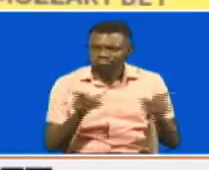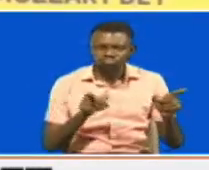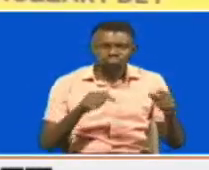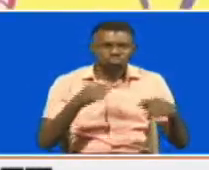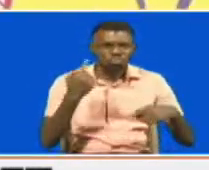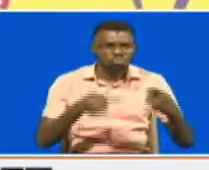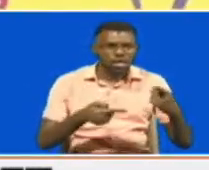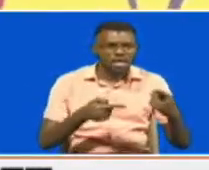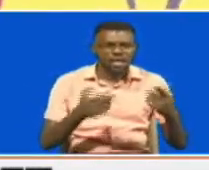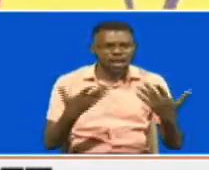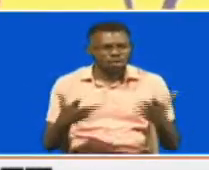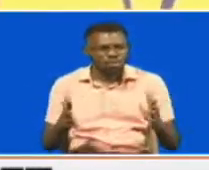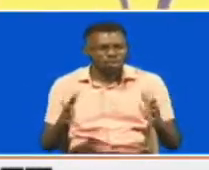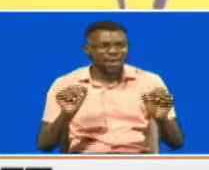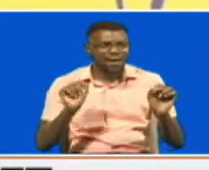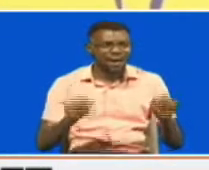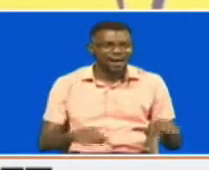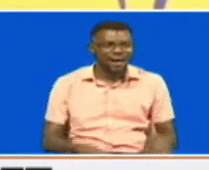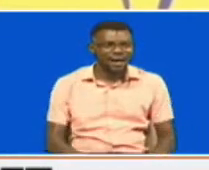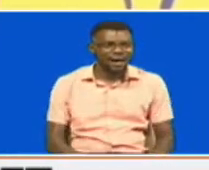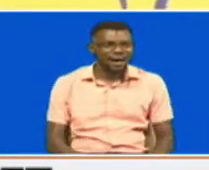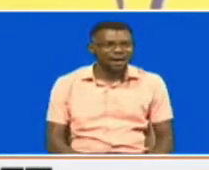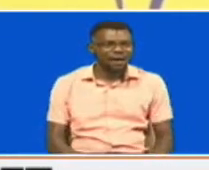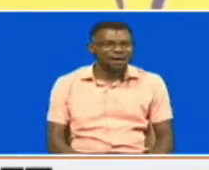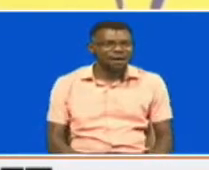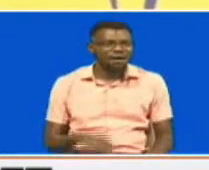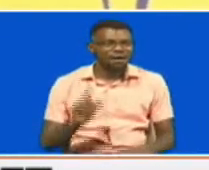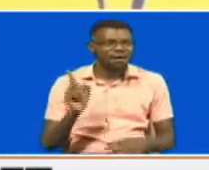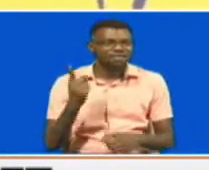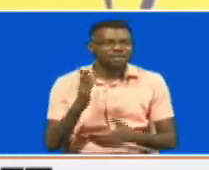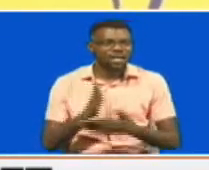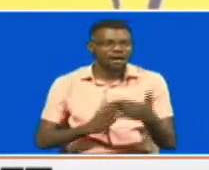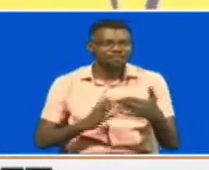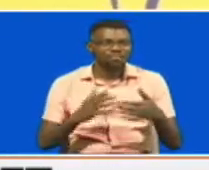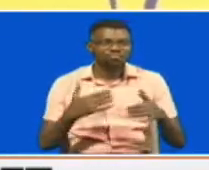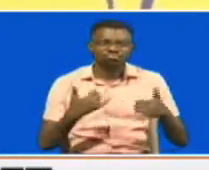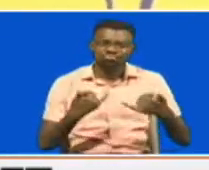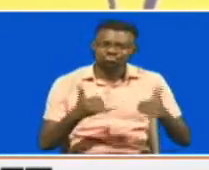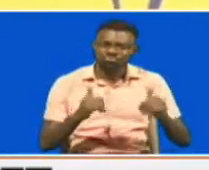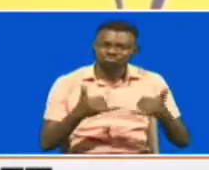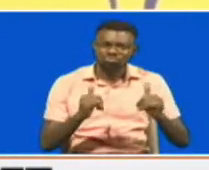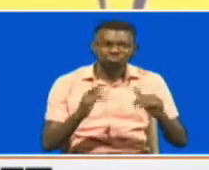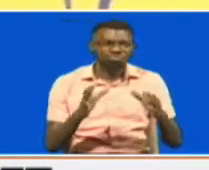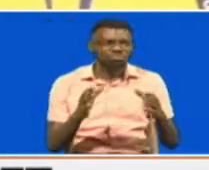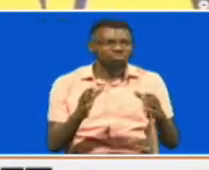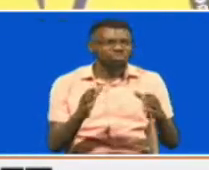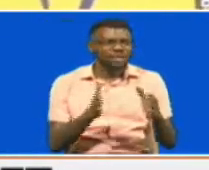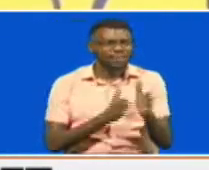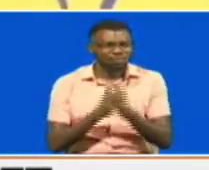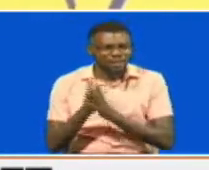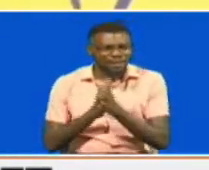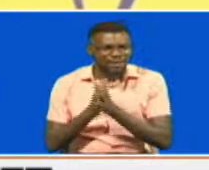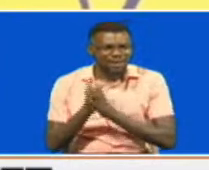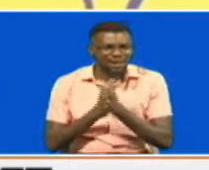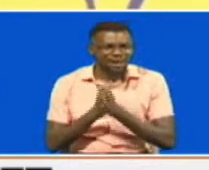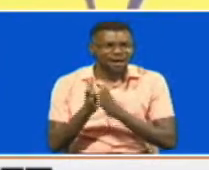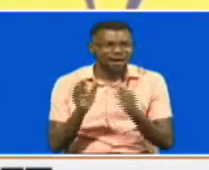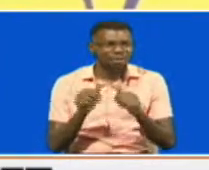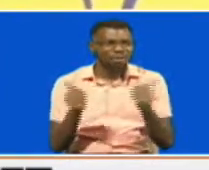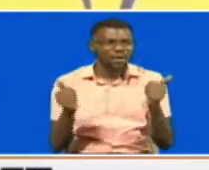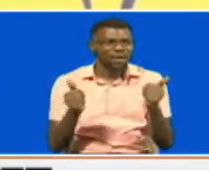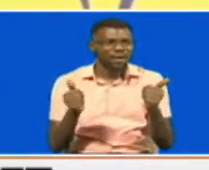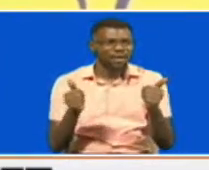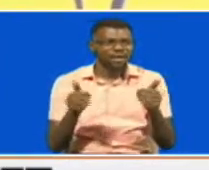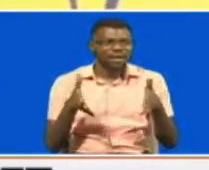unaweza lose. We didn't play with the agents first half, the purpose. And this one, they are motivation, they are motivated with Tusker. They want